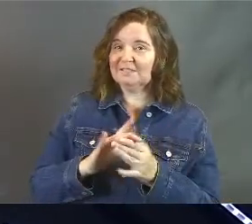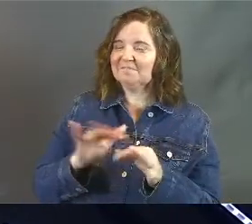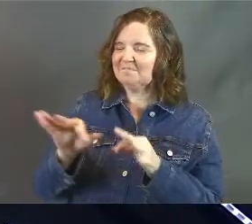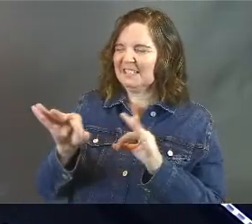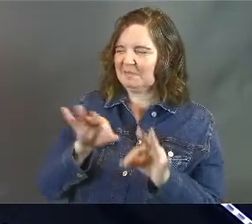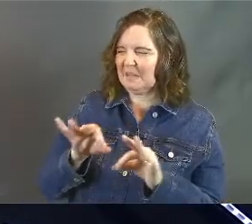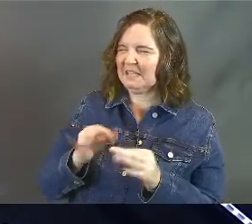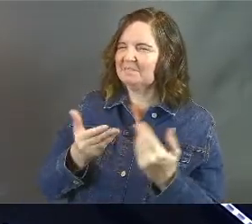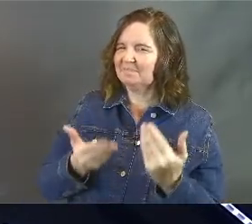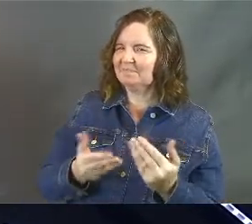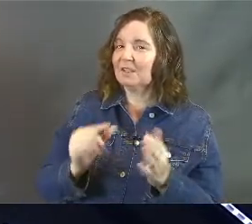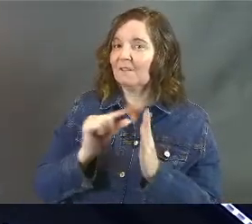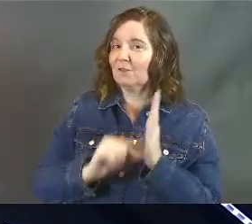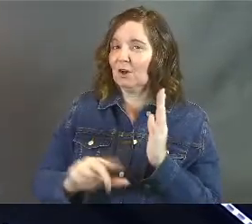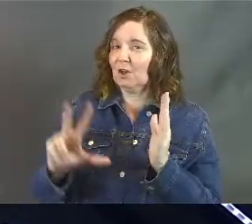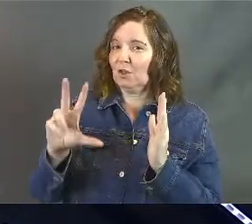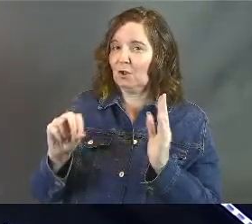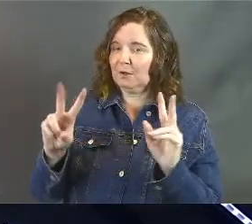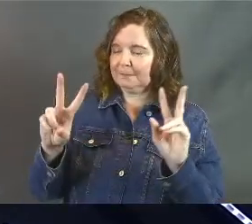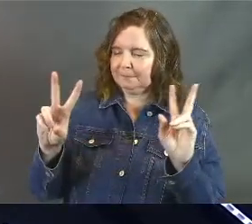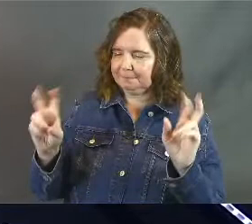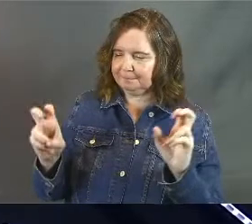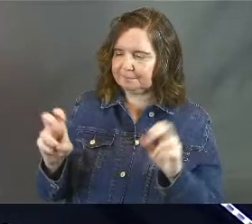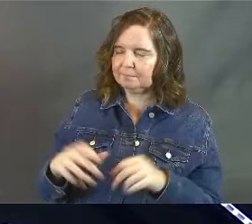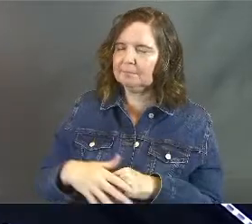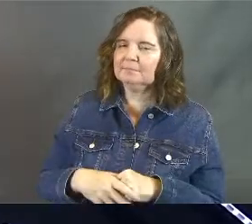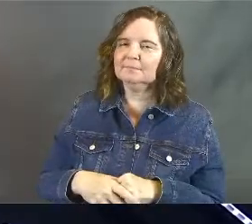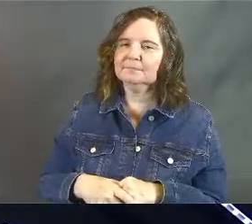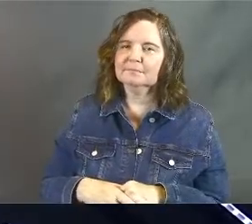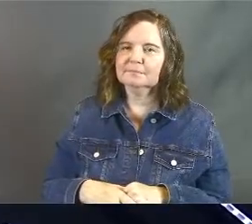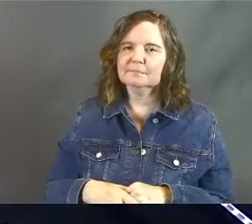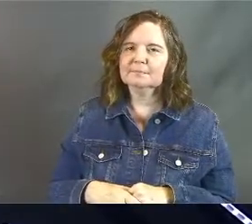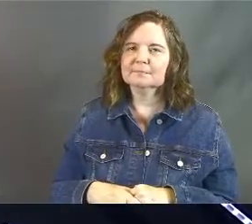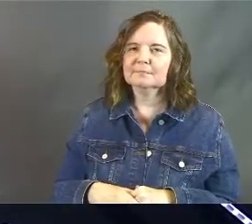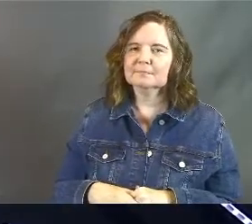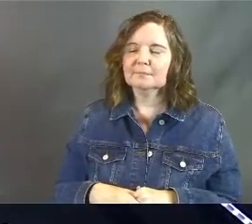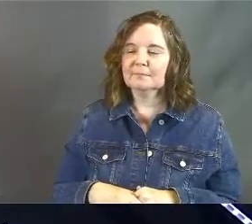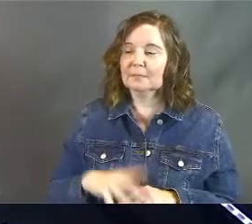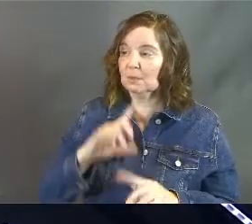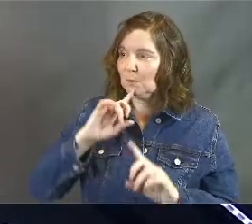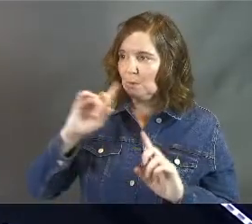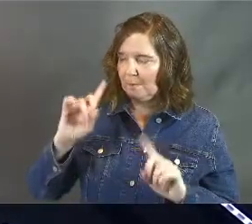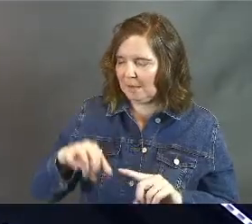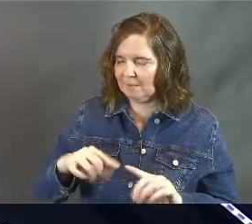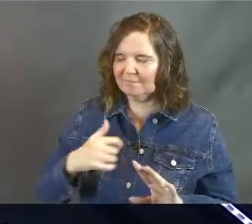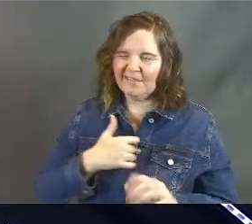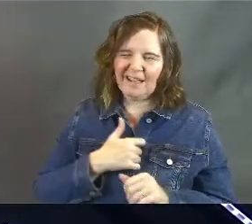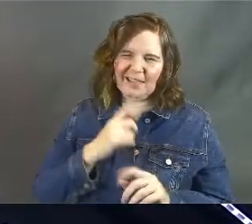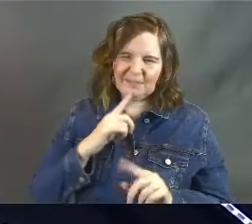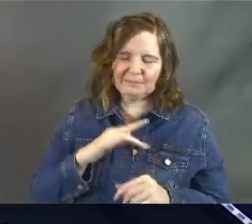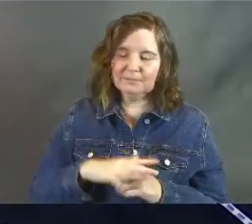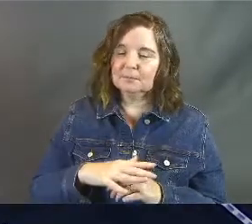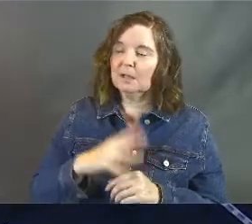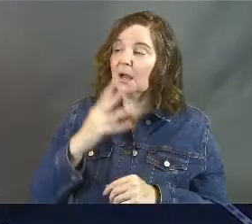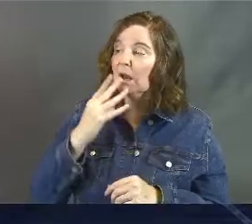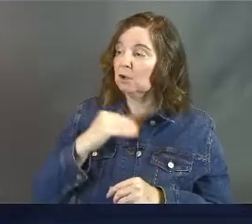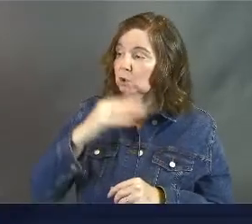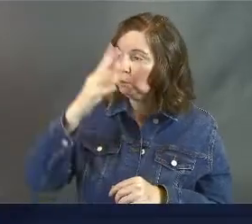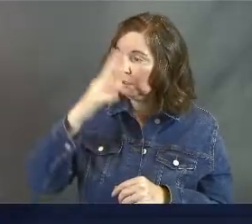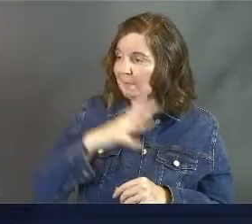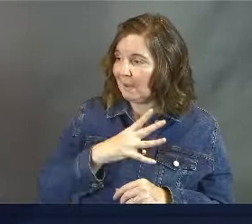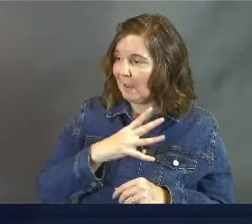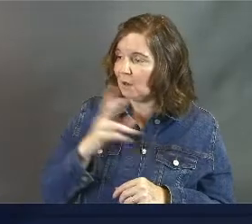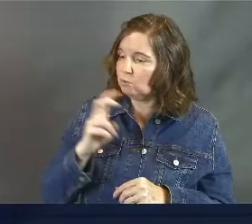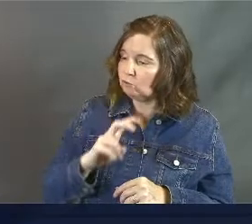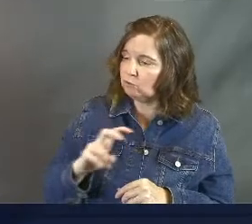does. Here we go. Verse 30. Jesus replied with a story. He's such a good pastor. He replied with a story. I love stories. A Jewish man was traveling